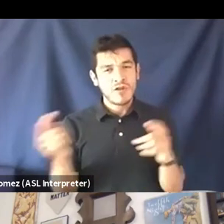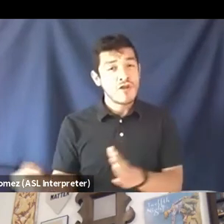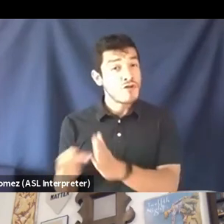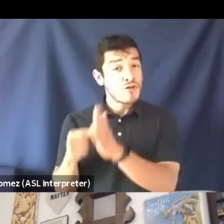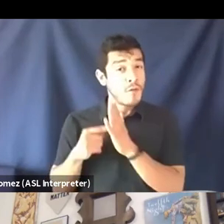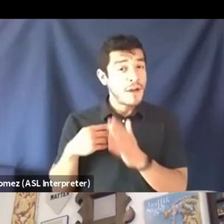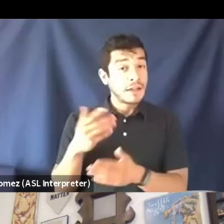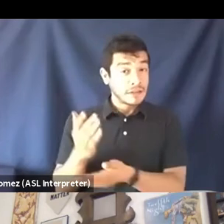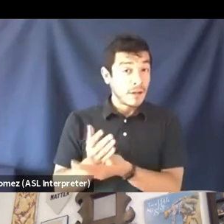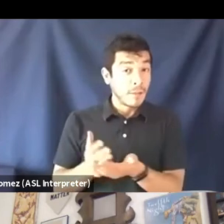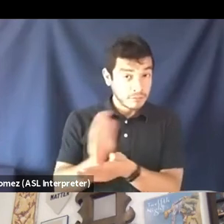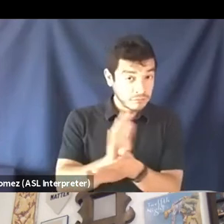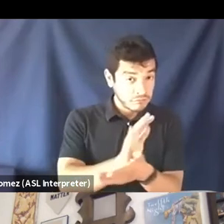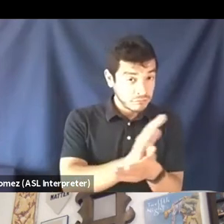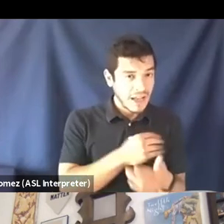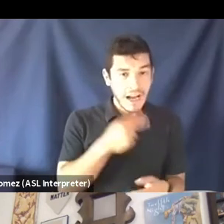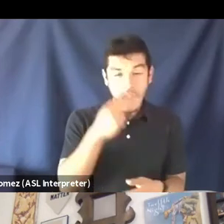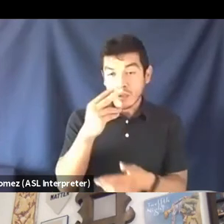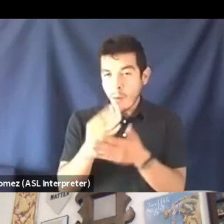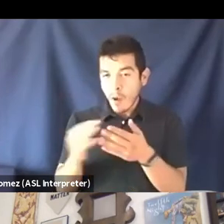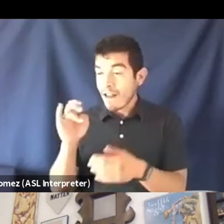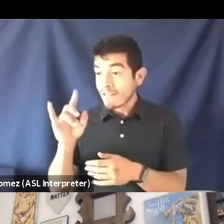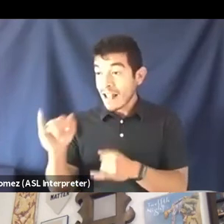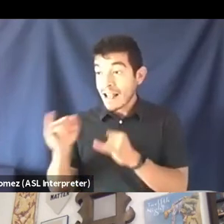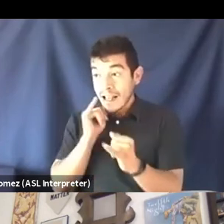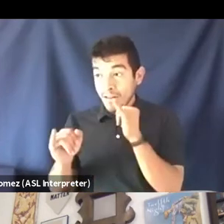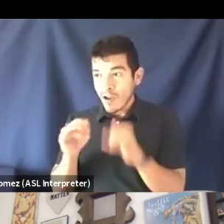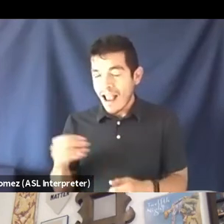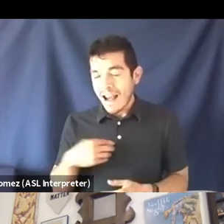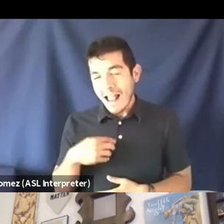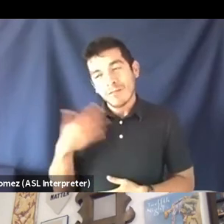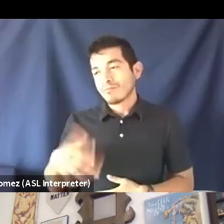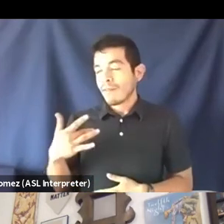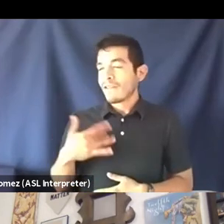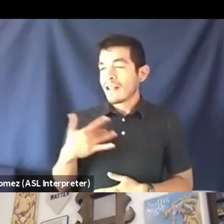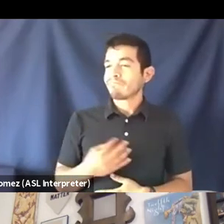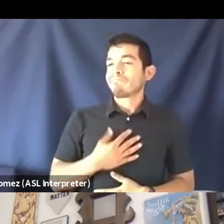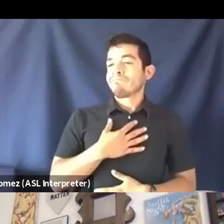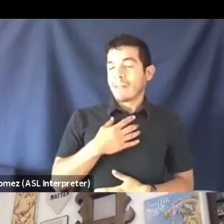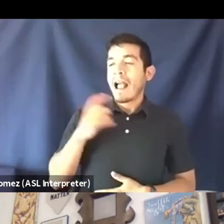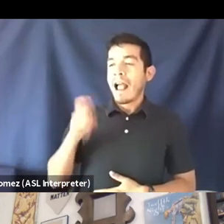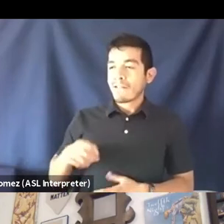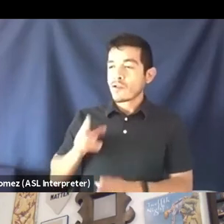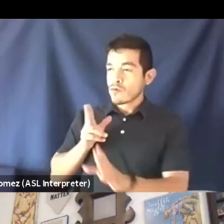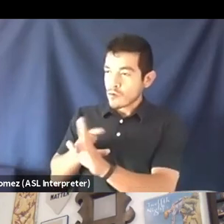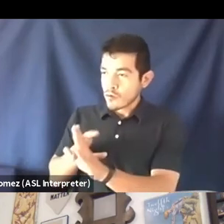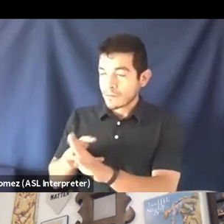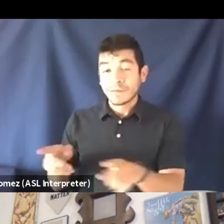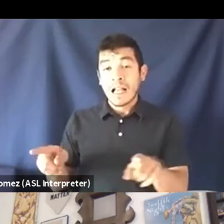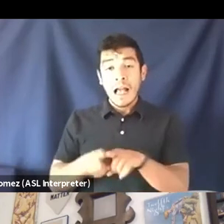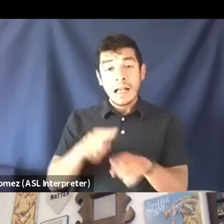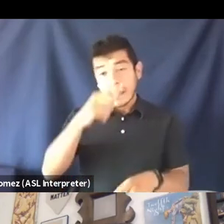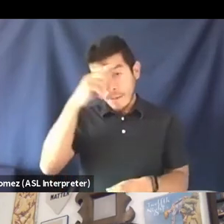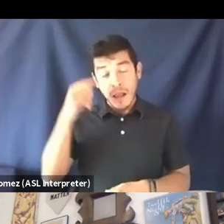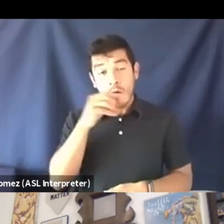saw a part of Kelli's interview, and that's when I knew I had to be a part of the film. You know, as a Black woman, I had heard